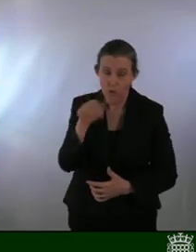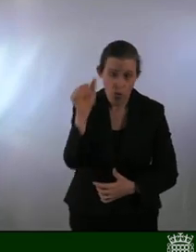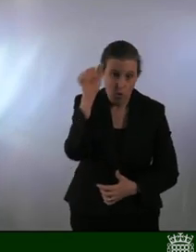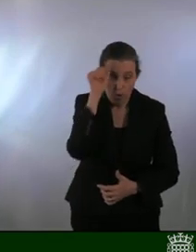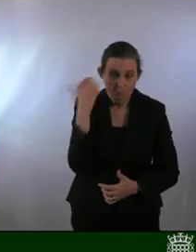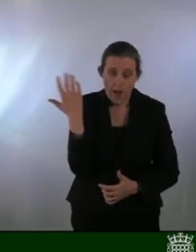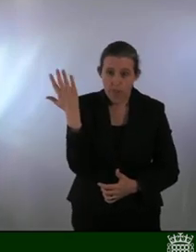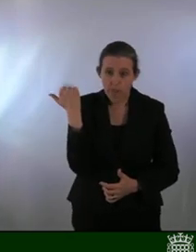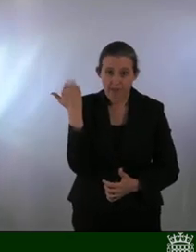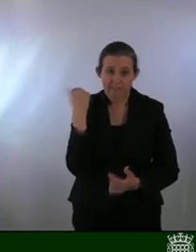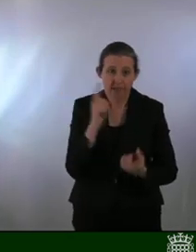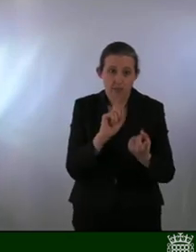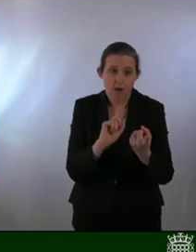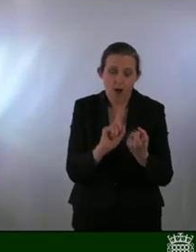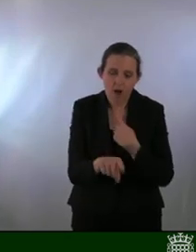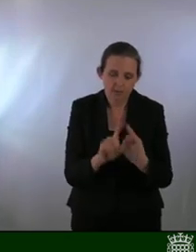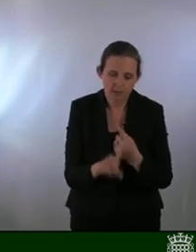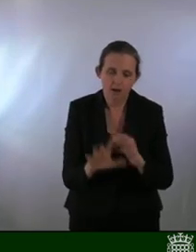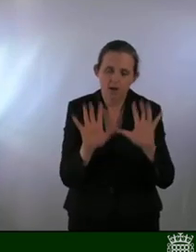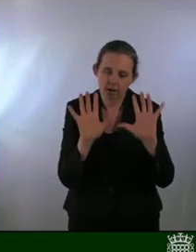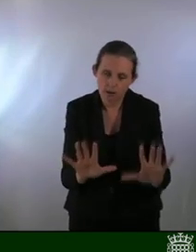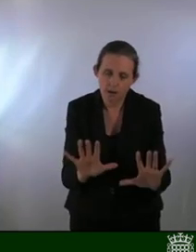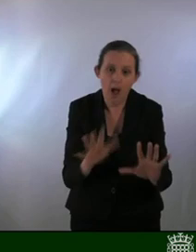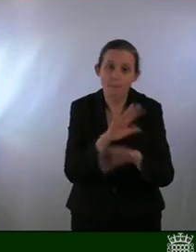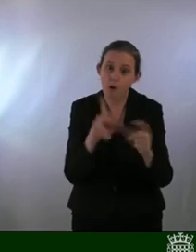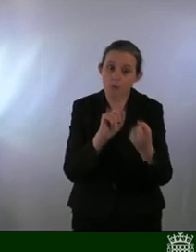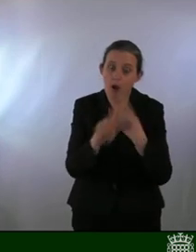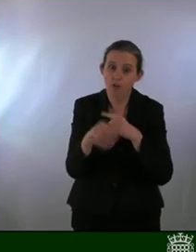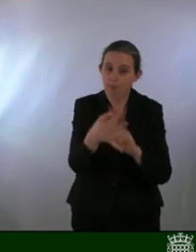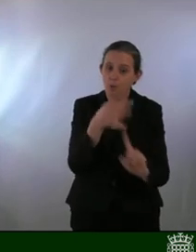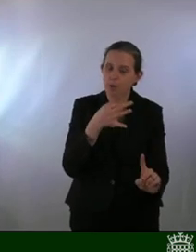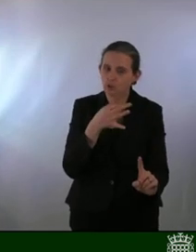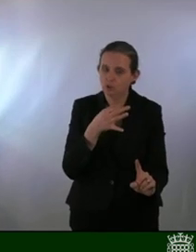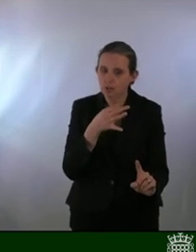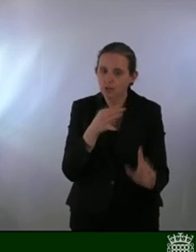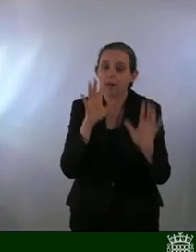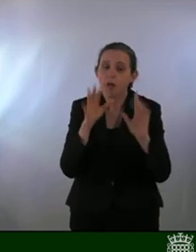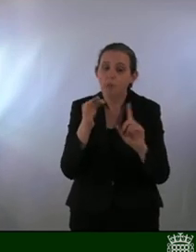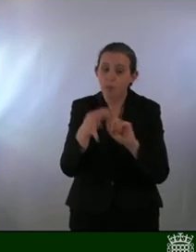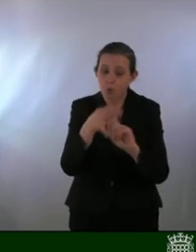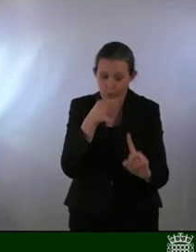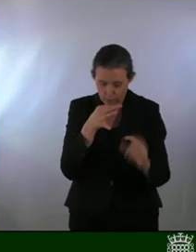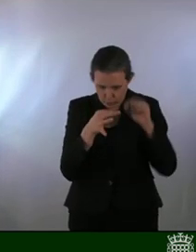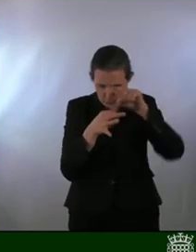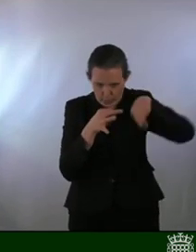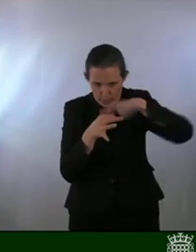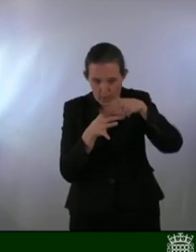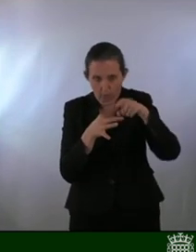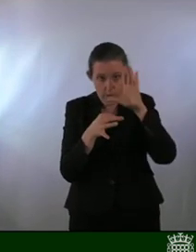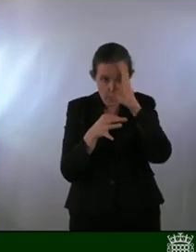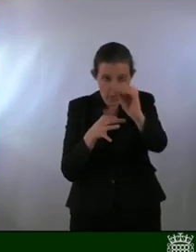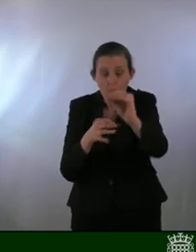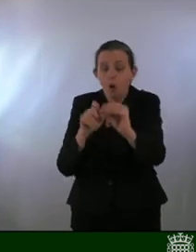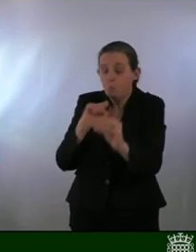this is not the way that we're addressing this question. The way we're addressing this question is that we will buy as